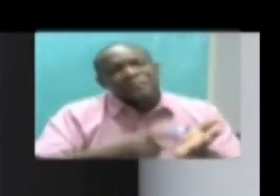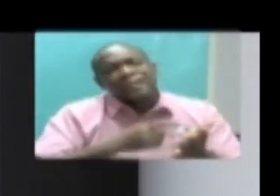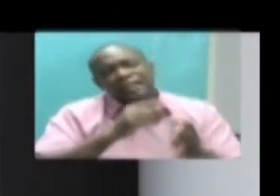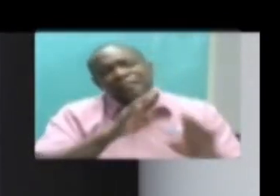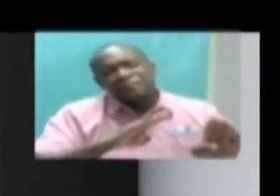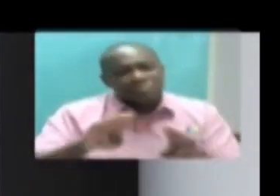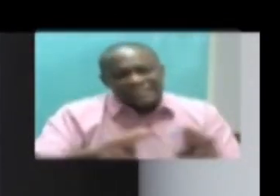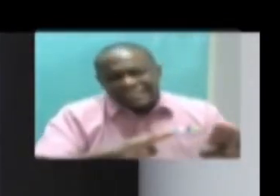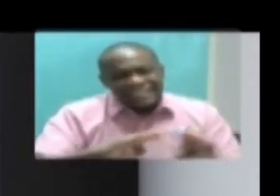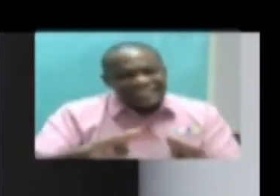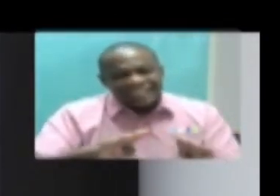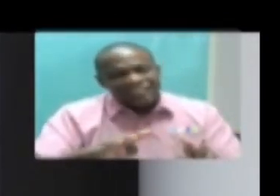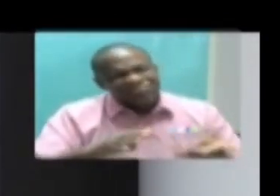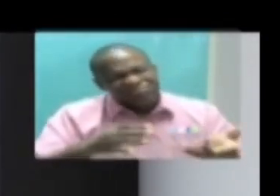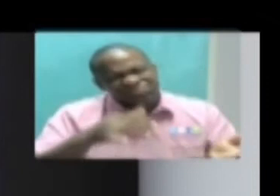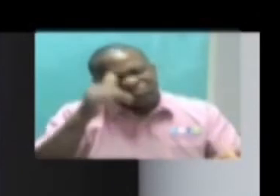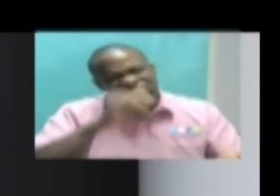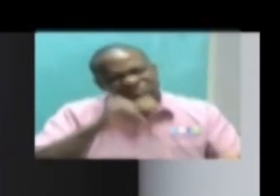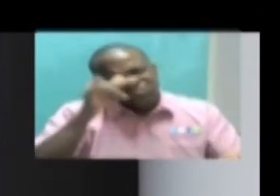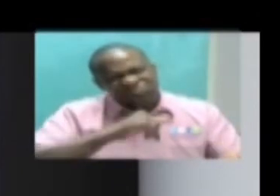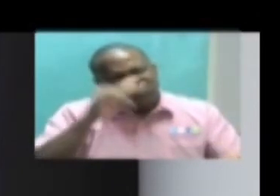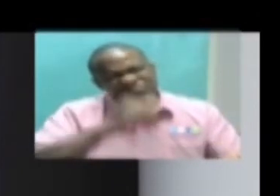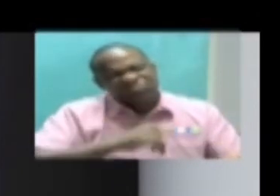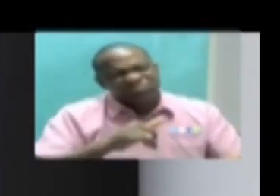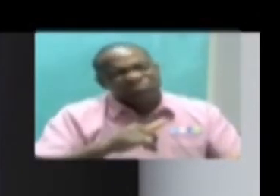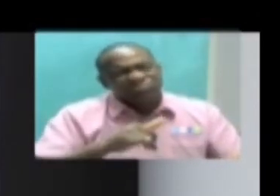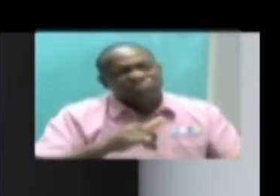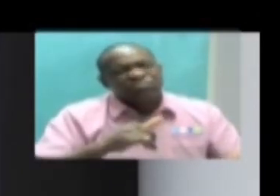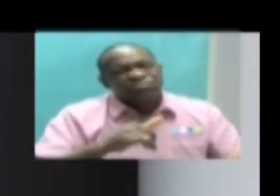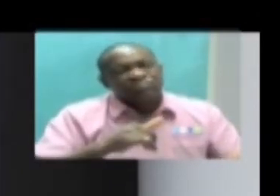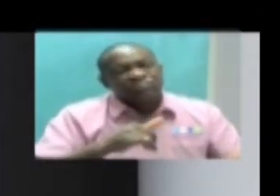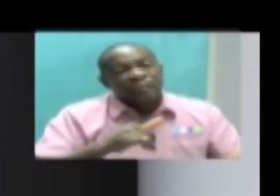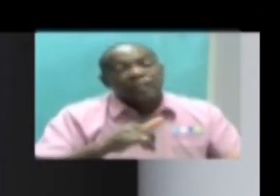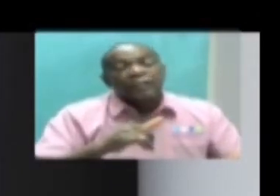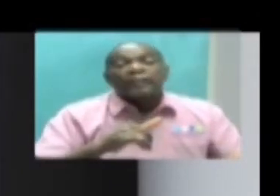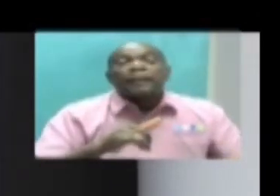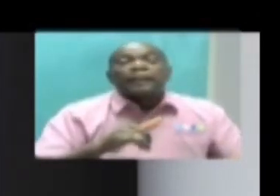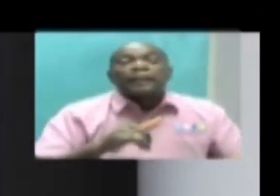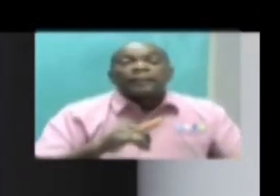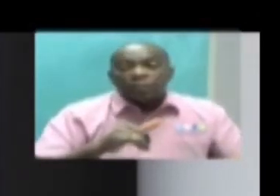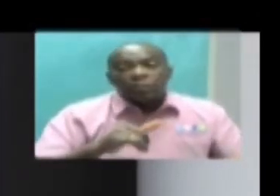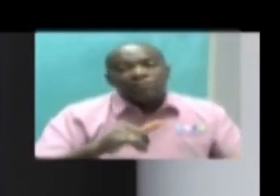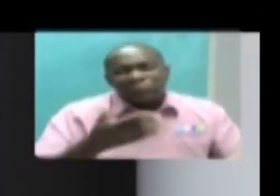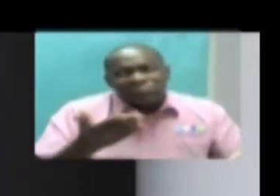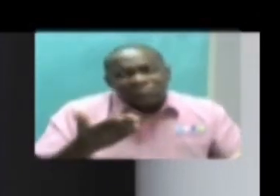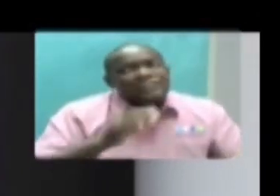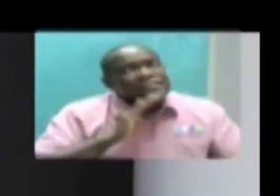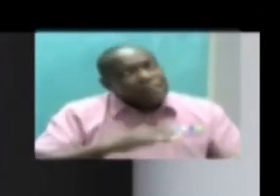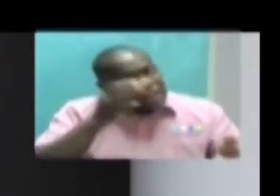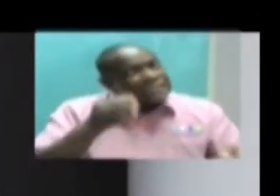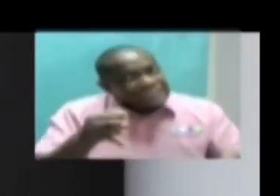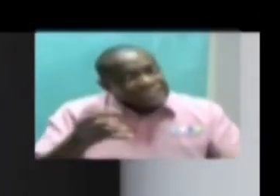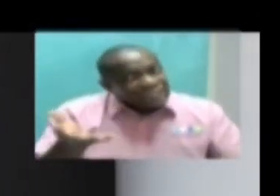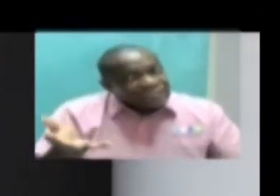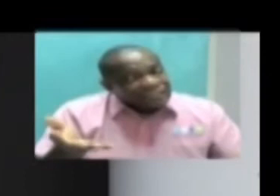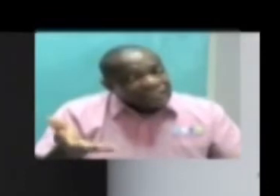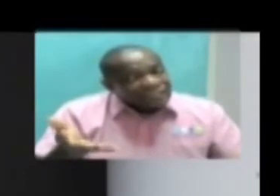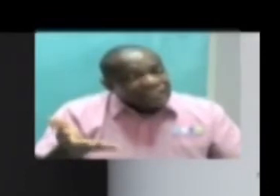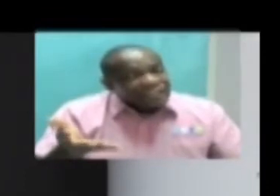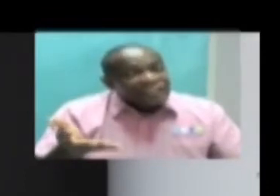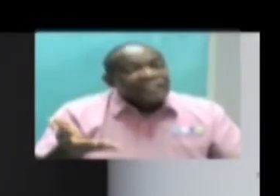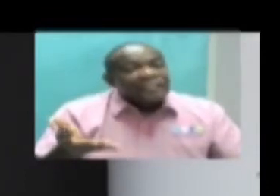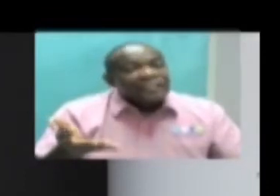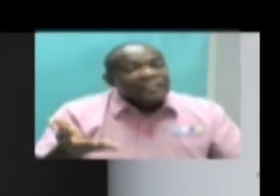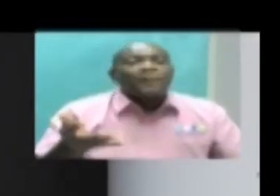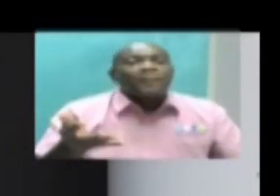friends, right? So that decision making, and this is probably not a good idea, is not necessarily going to be